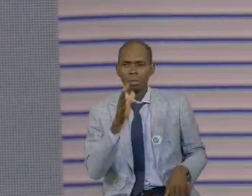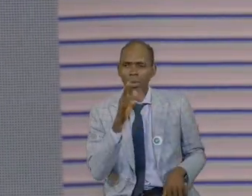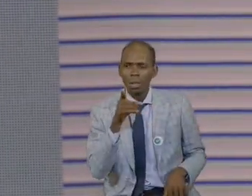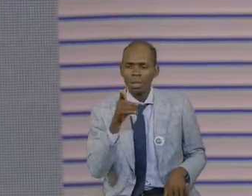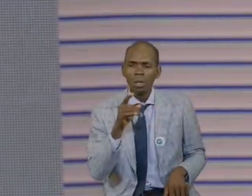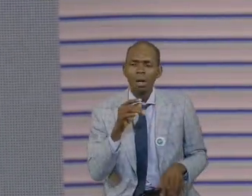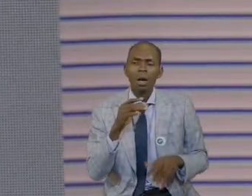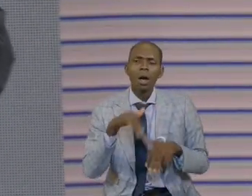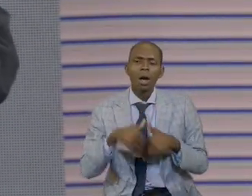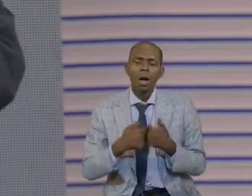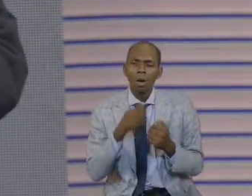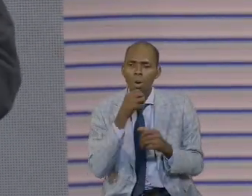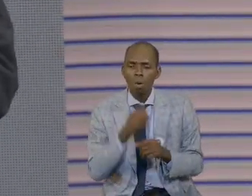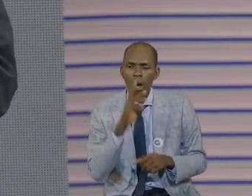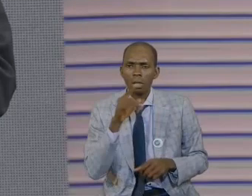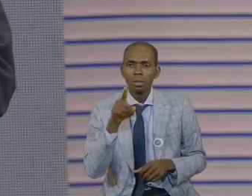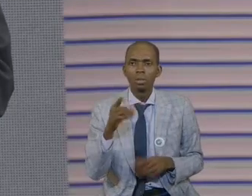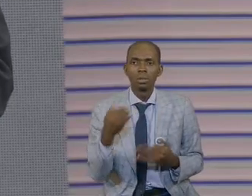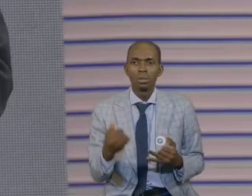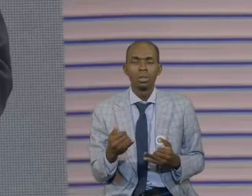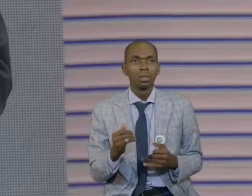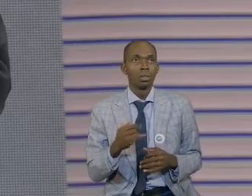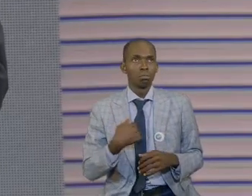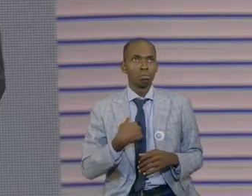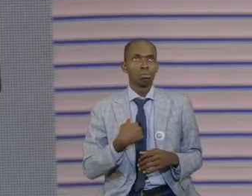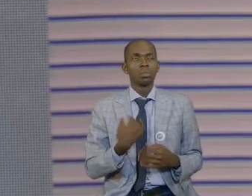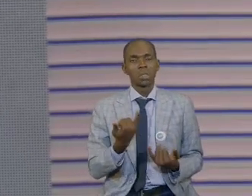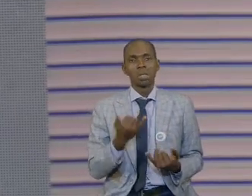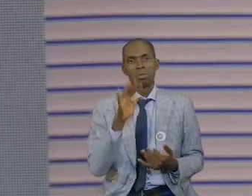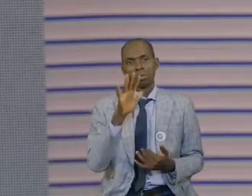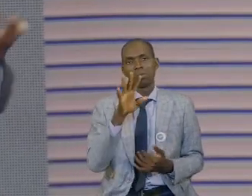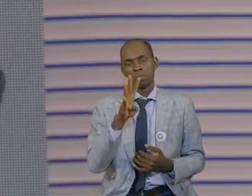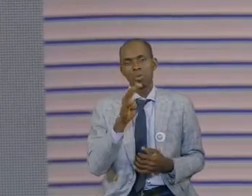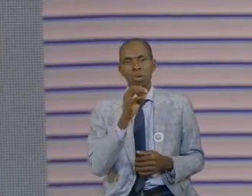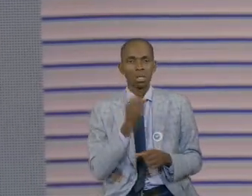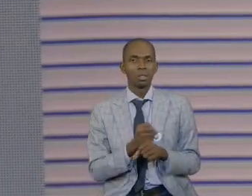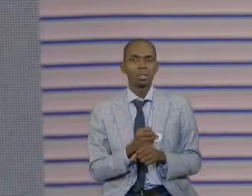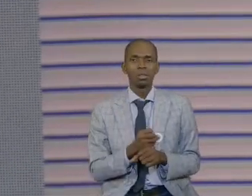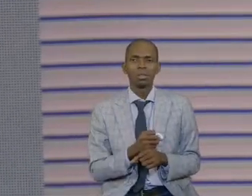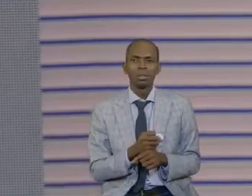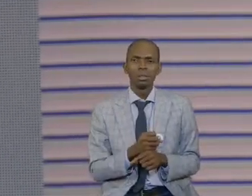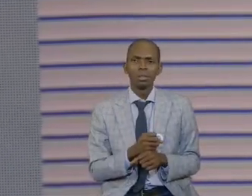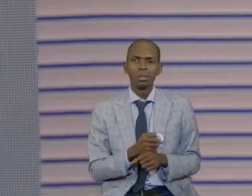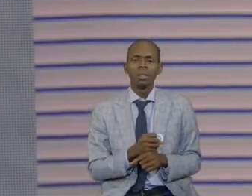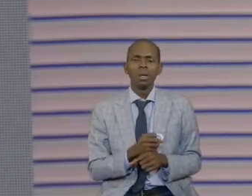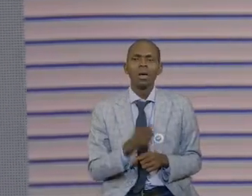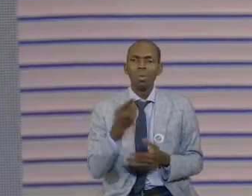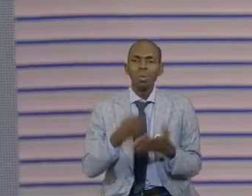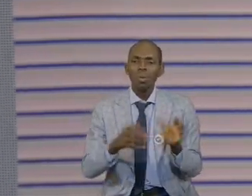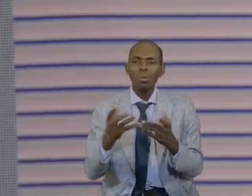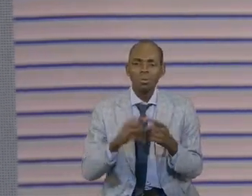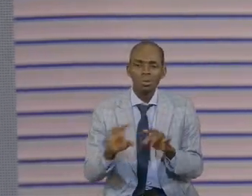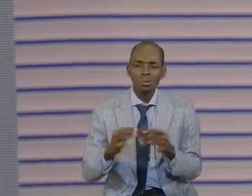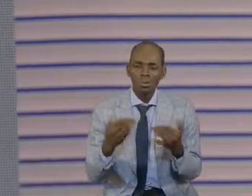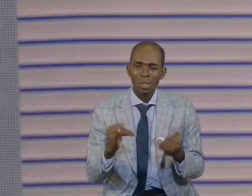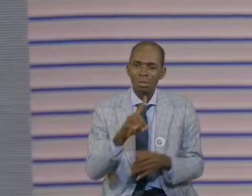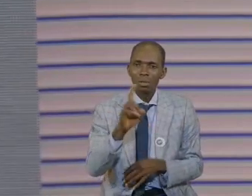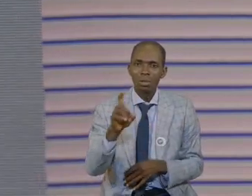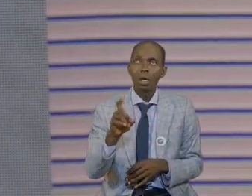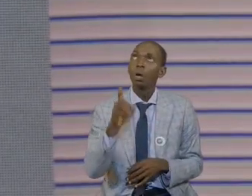now? I am 54. And what do you want to do now? God is